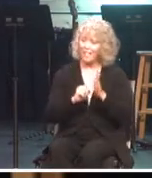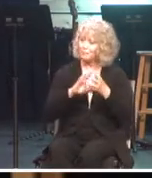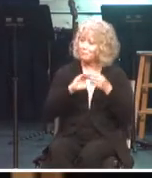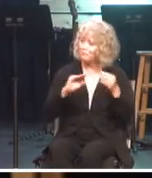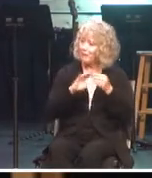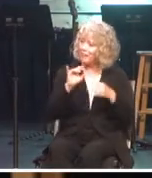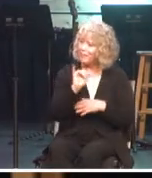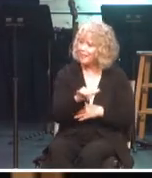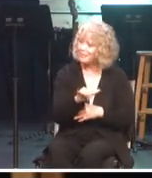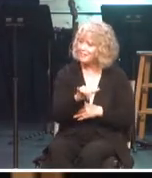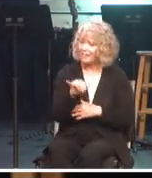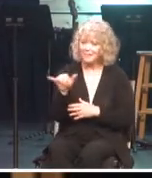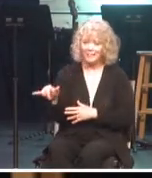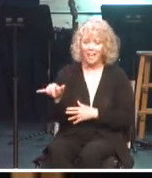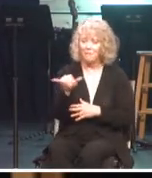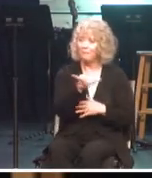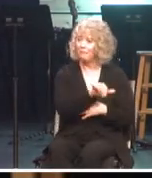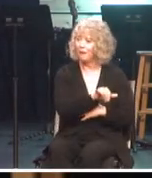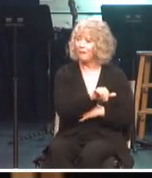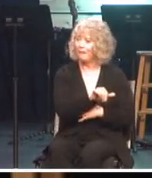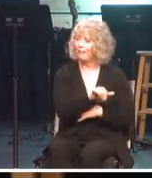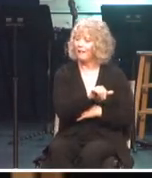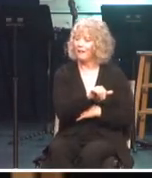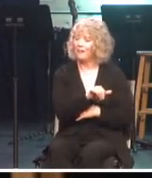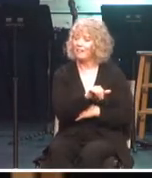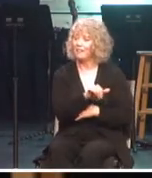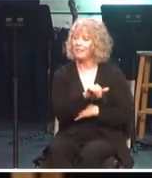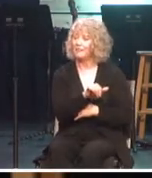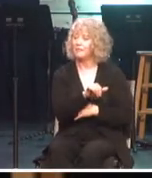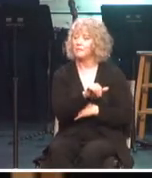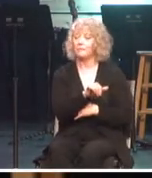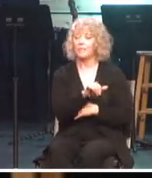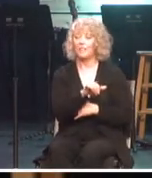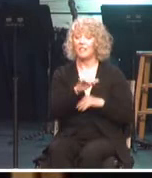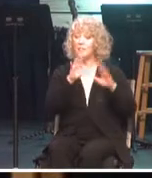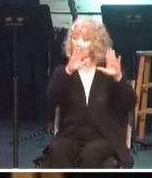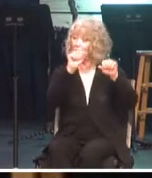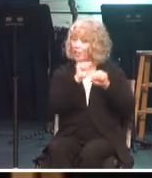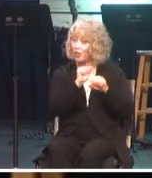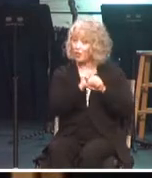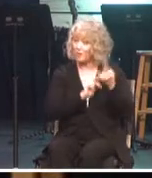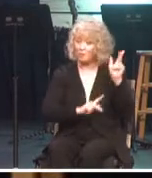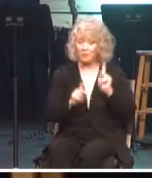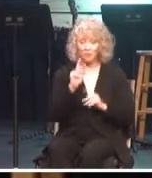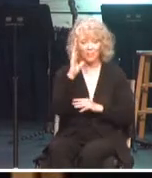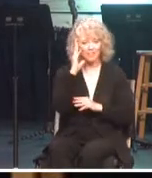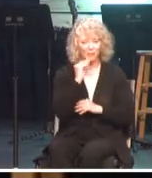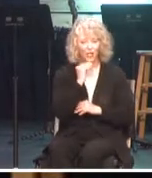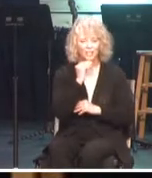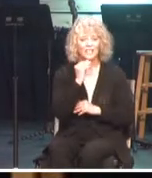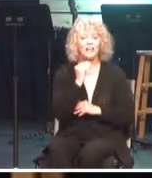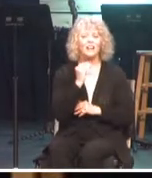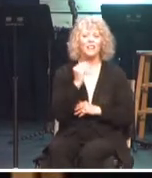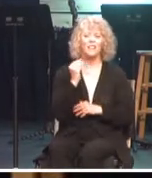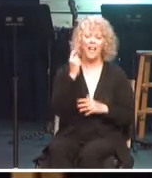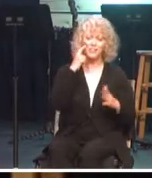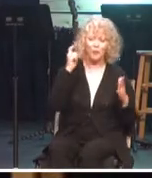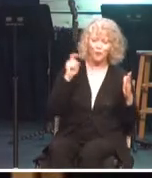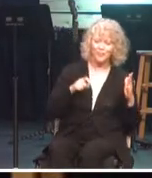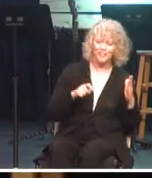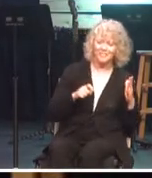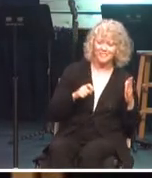But then even further, even more than this miracle, the crowd knows something has happened to Jesus.